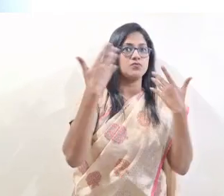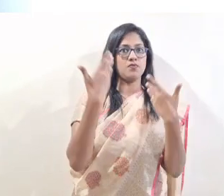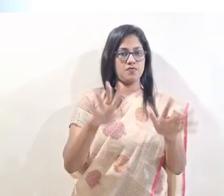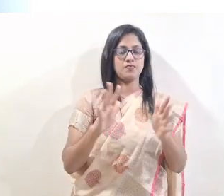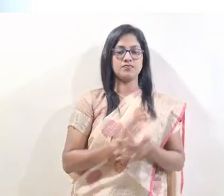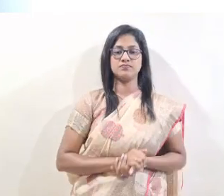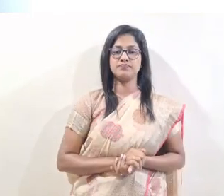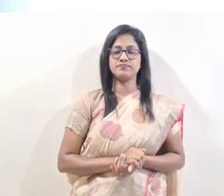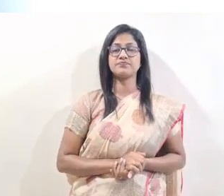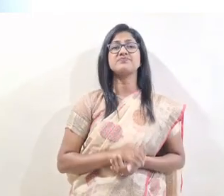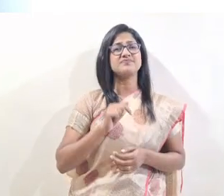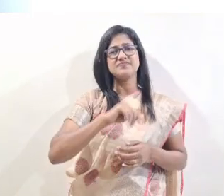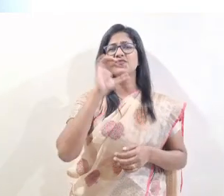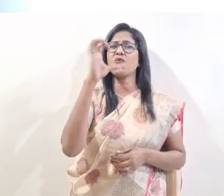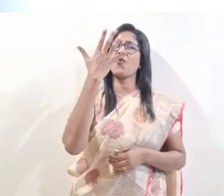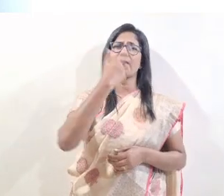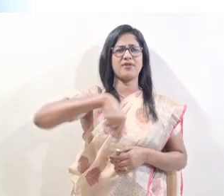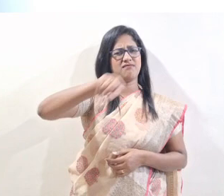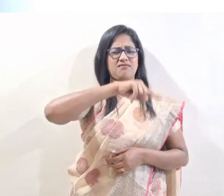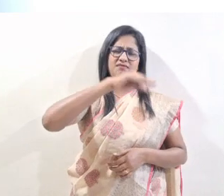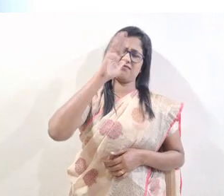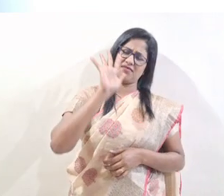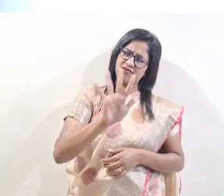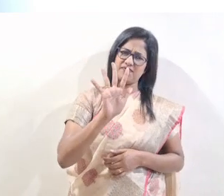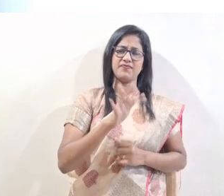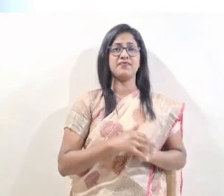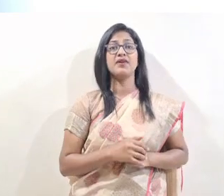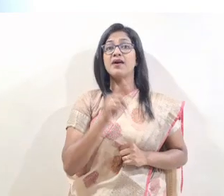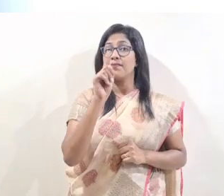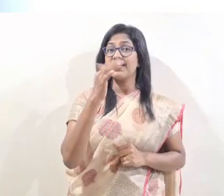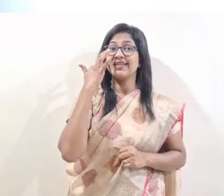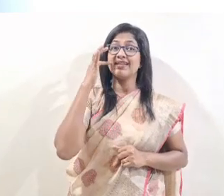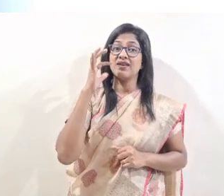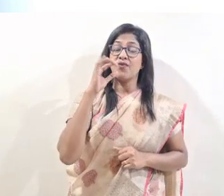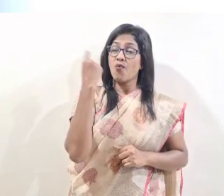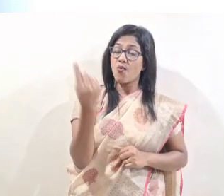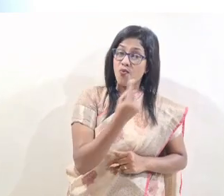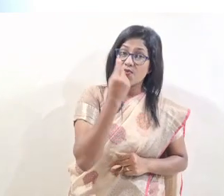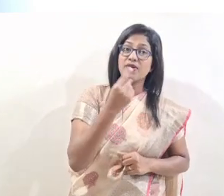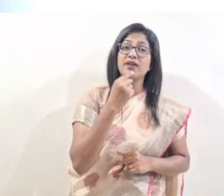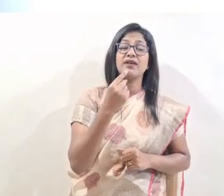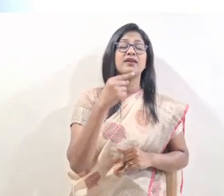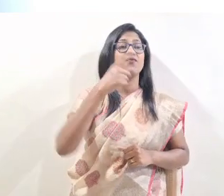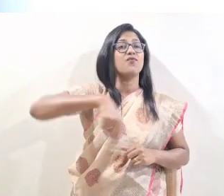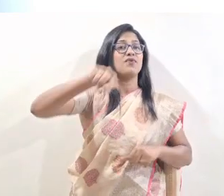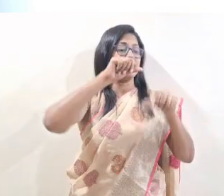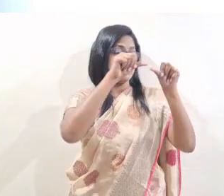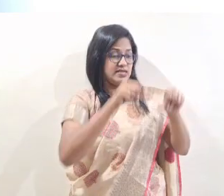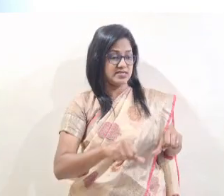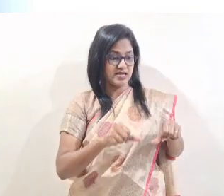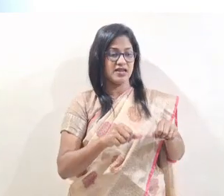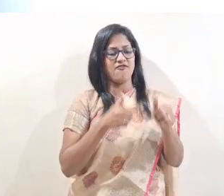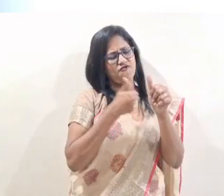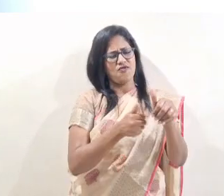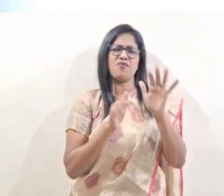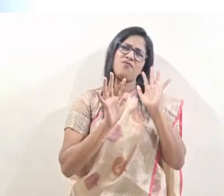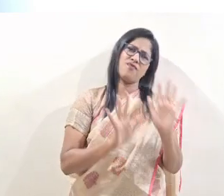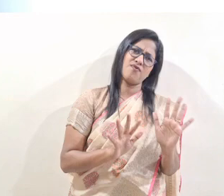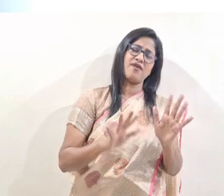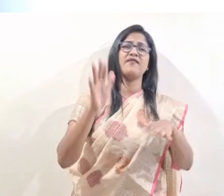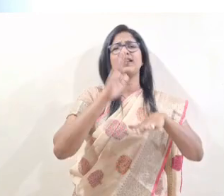but these are all very common things. But the only thing, the result, everybody would have followed this and everybody would